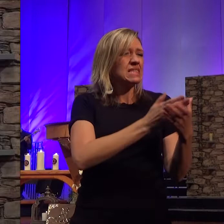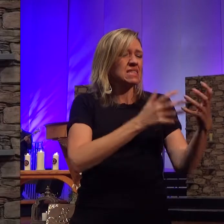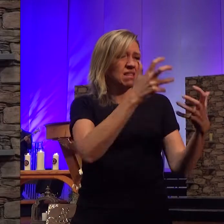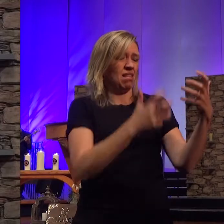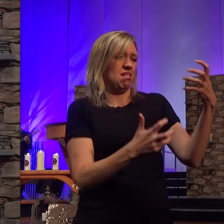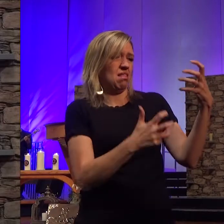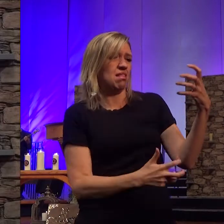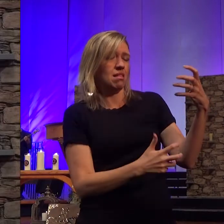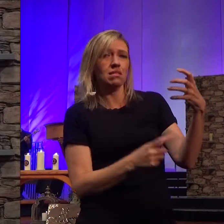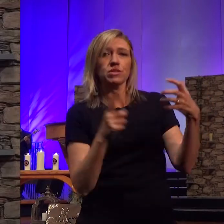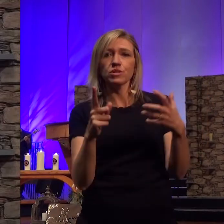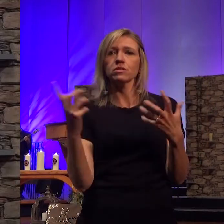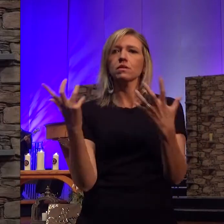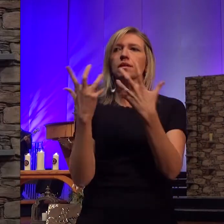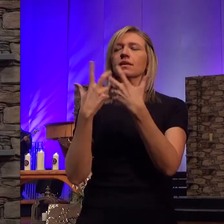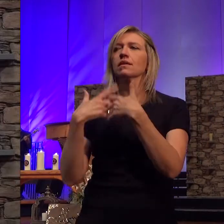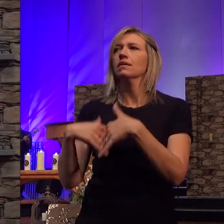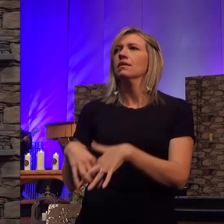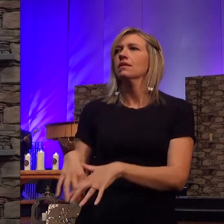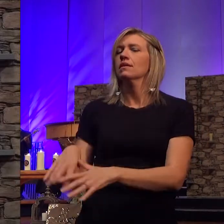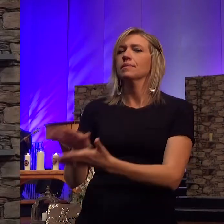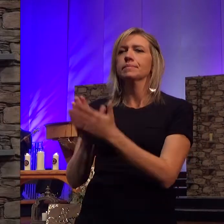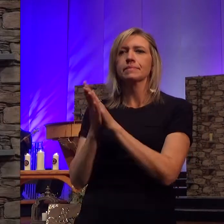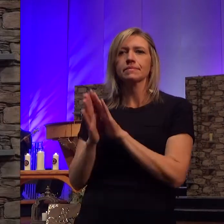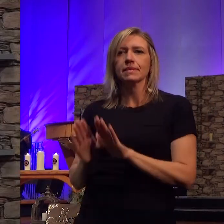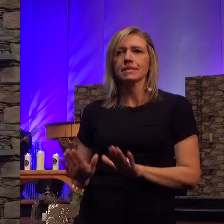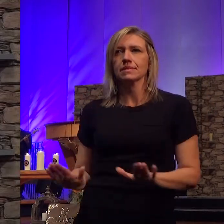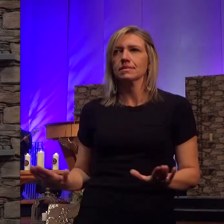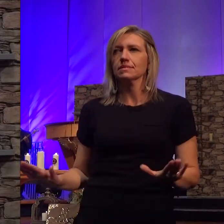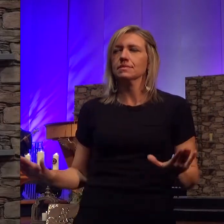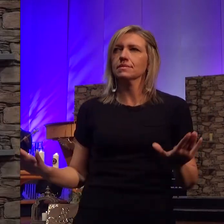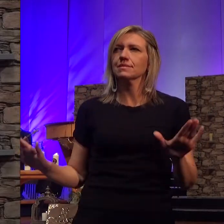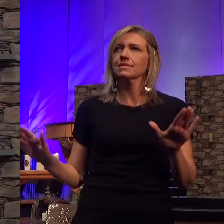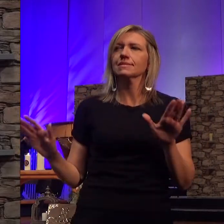pieces into peace,